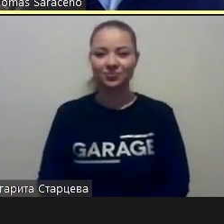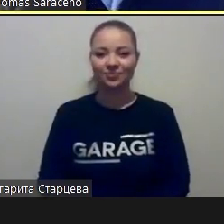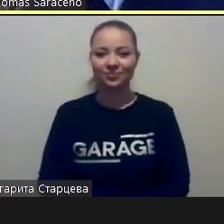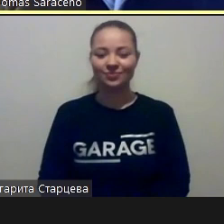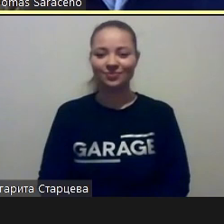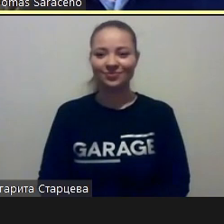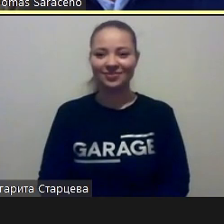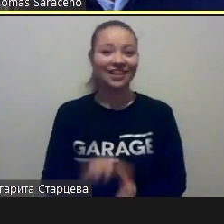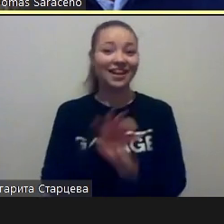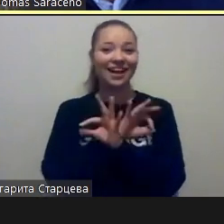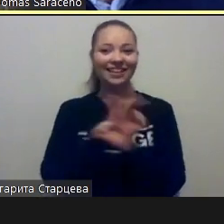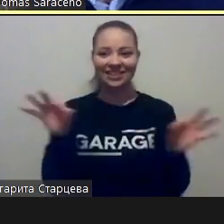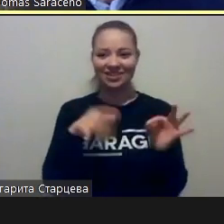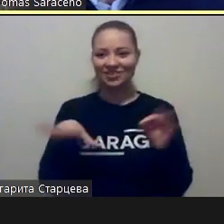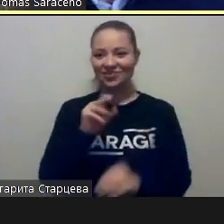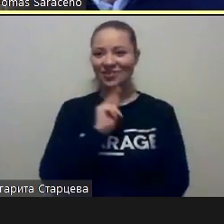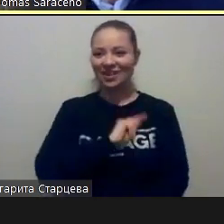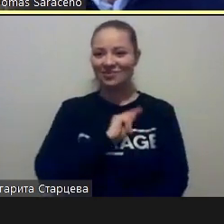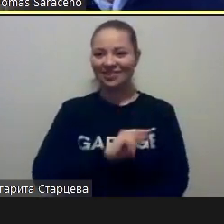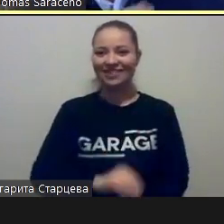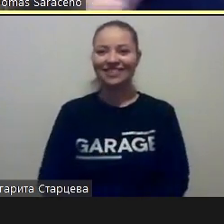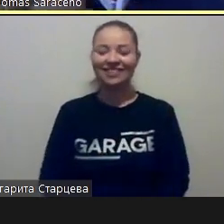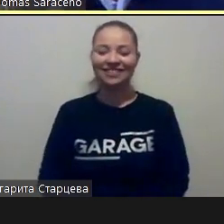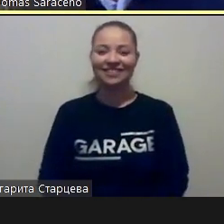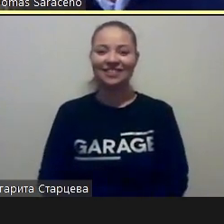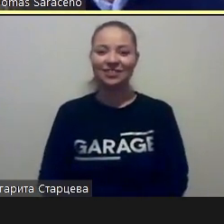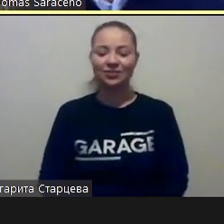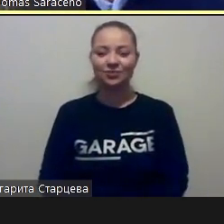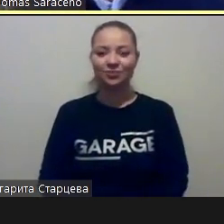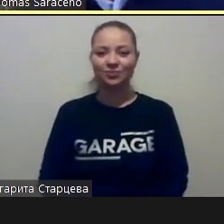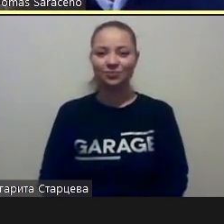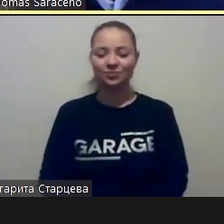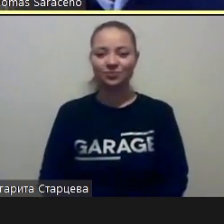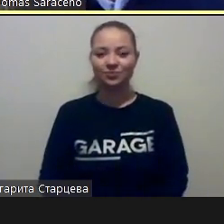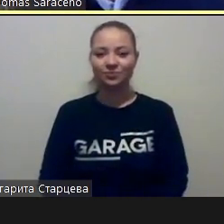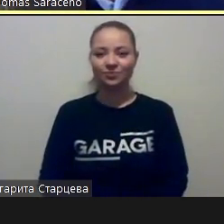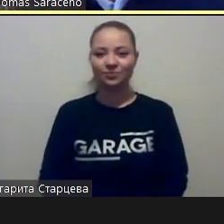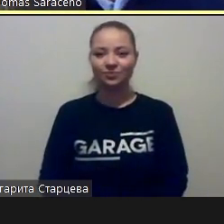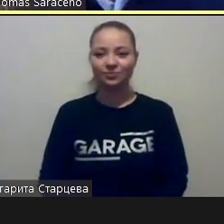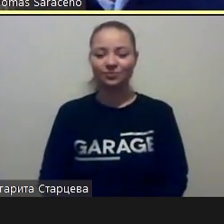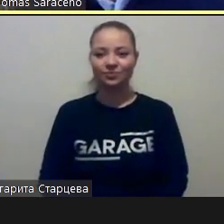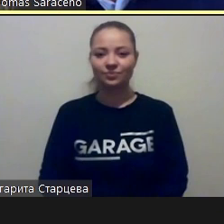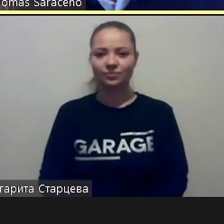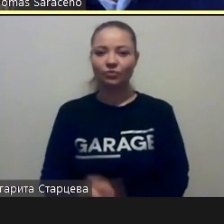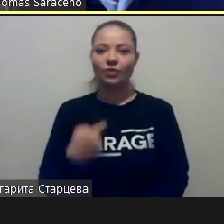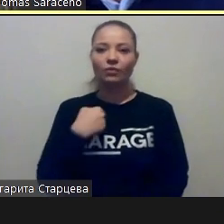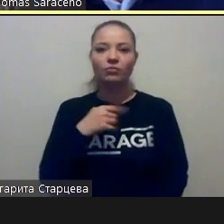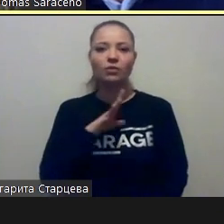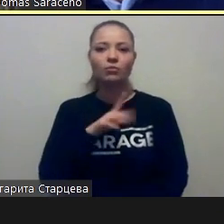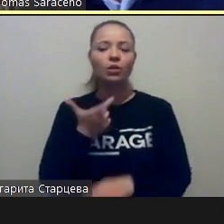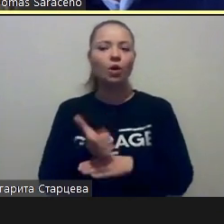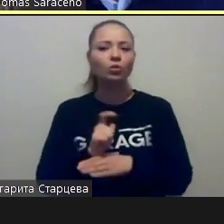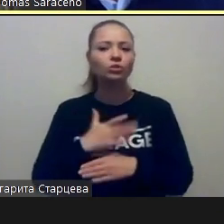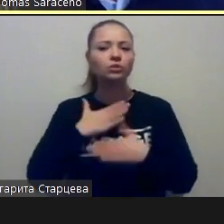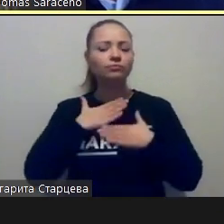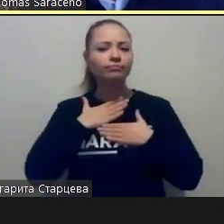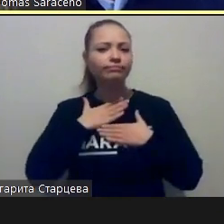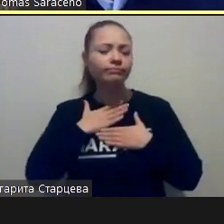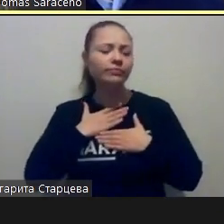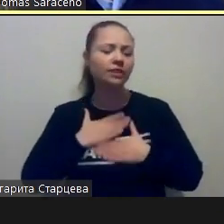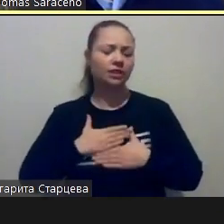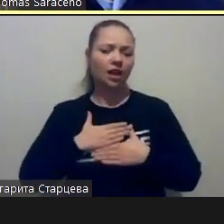Fantastic. Then yeah, I was very happy to see my name translated,